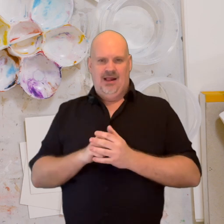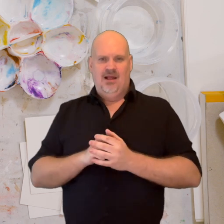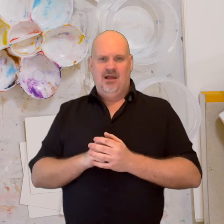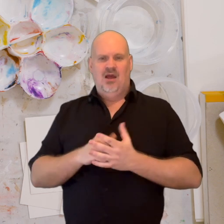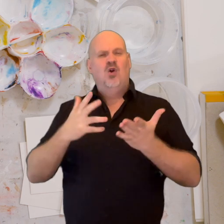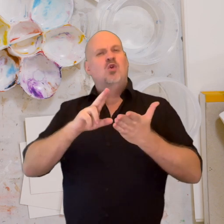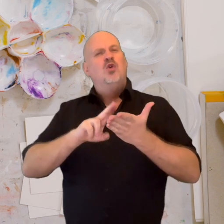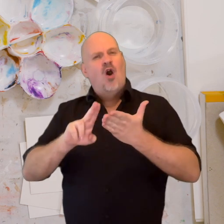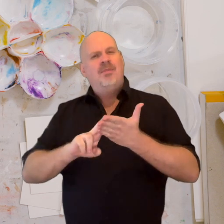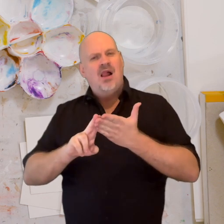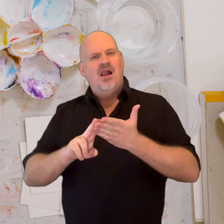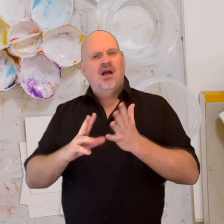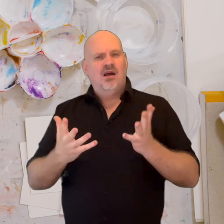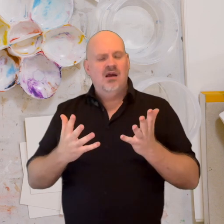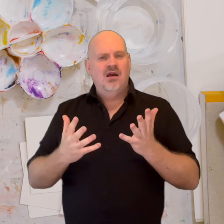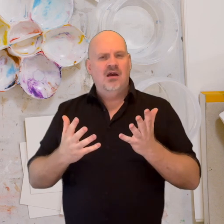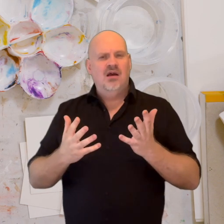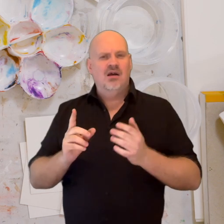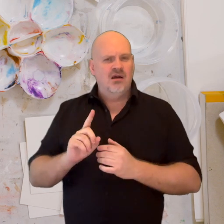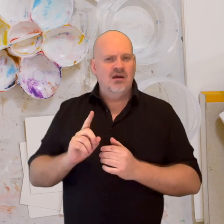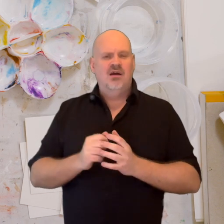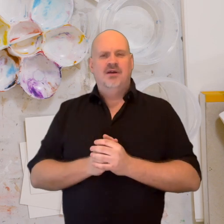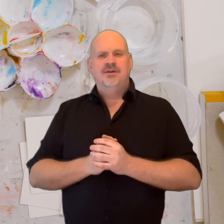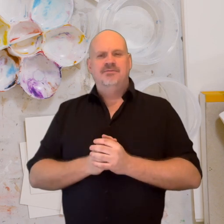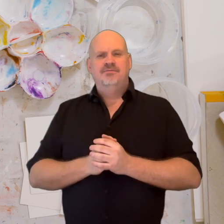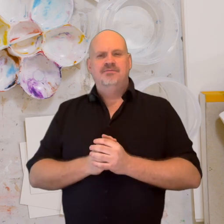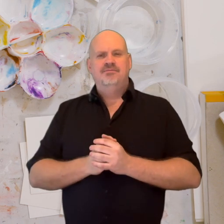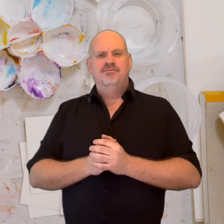and normally when a